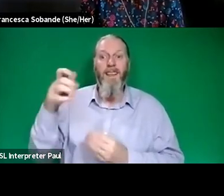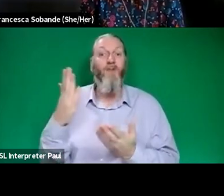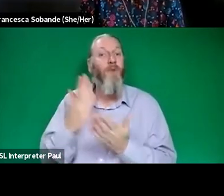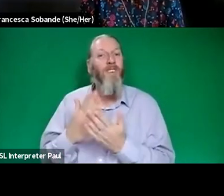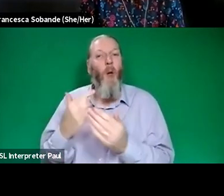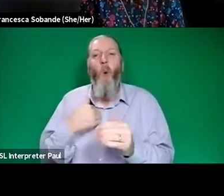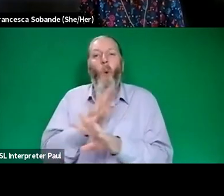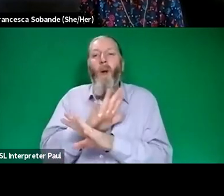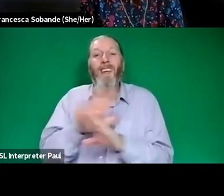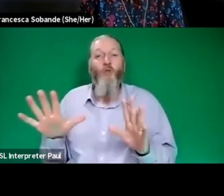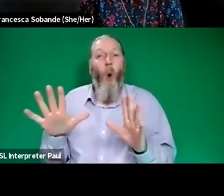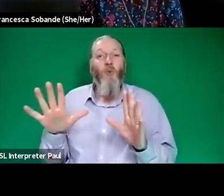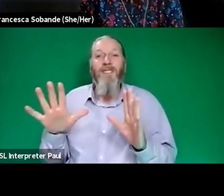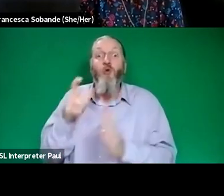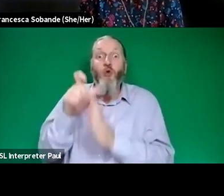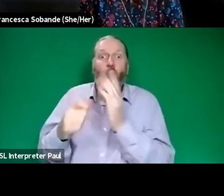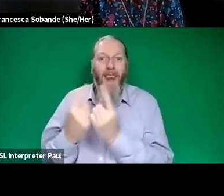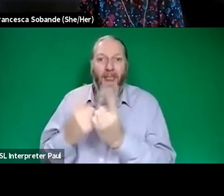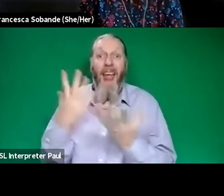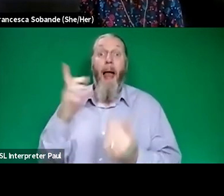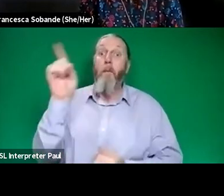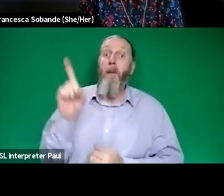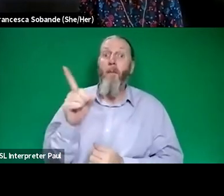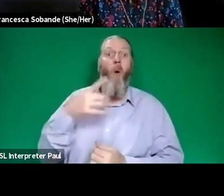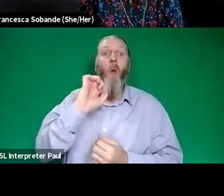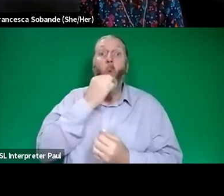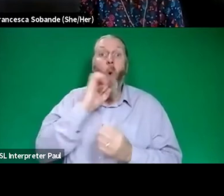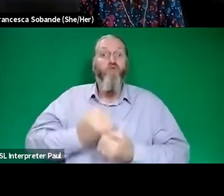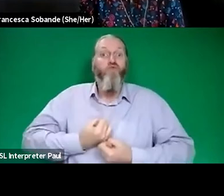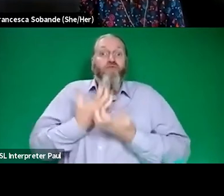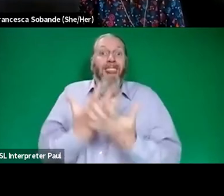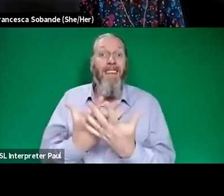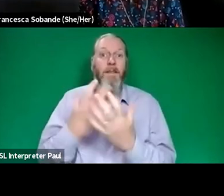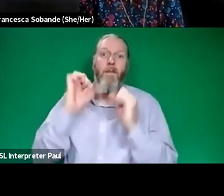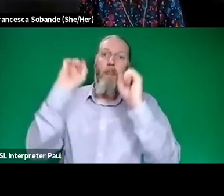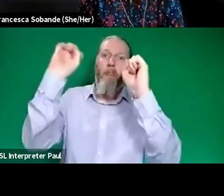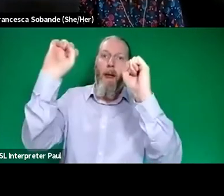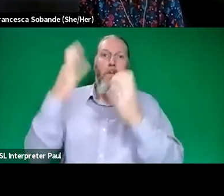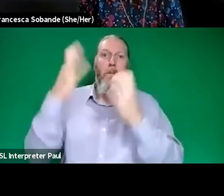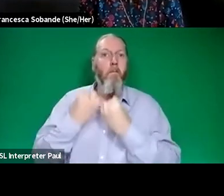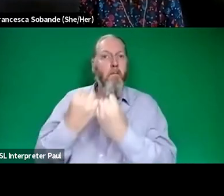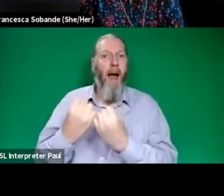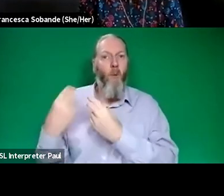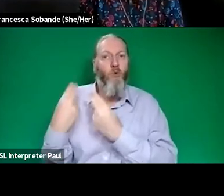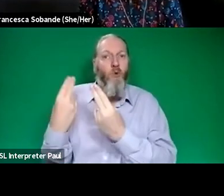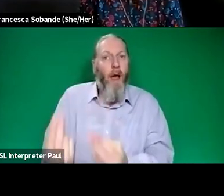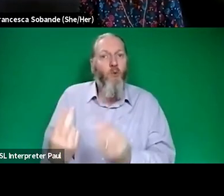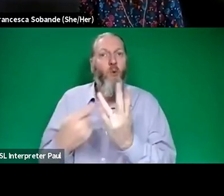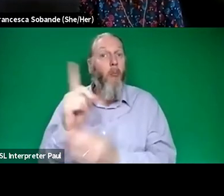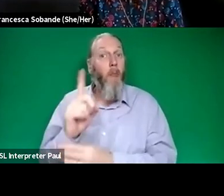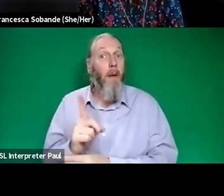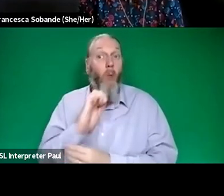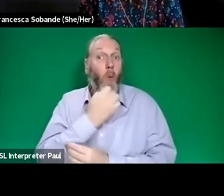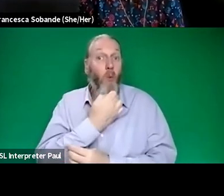power and give that power up. Great. So I think, you know, when you said this now, what has occurred to me is I think thinking